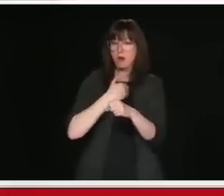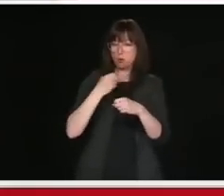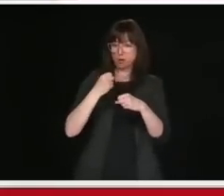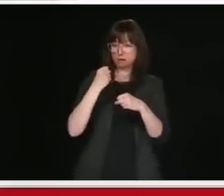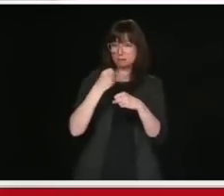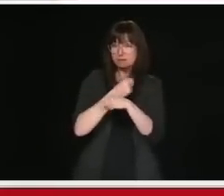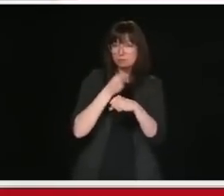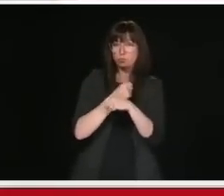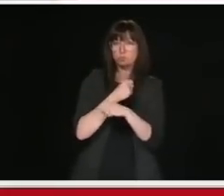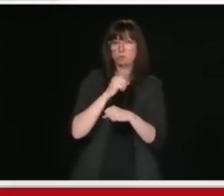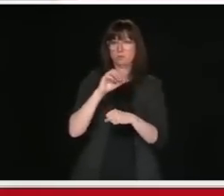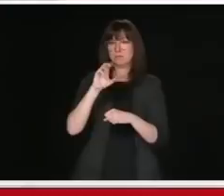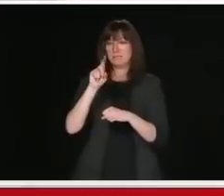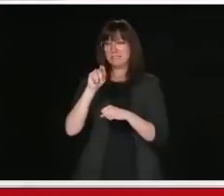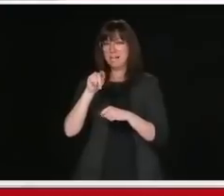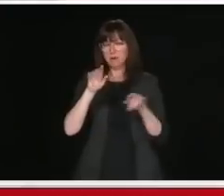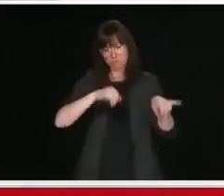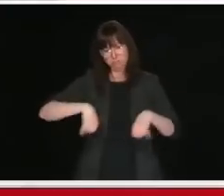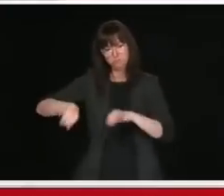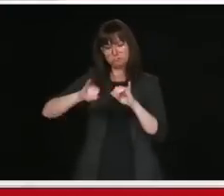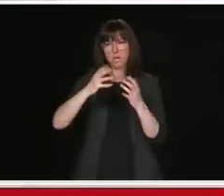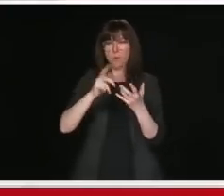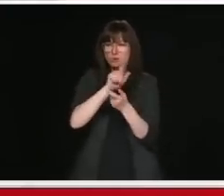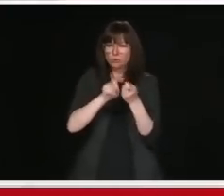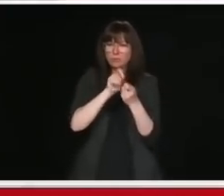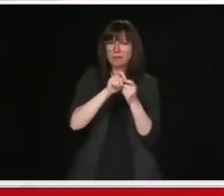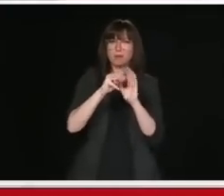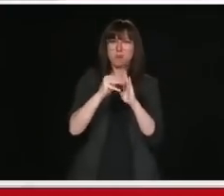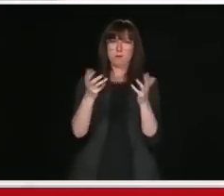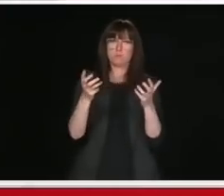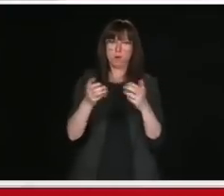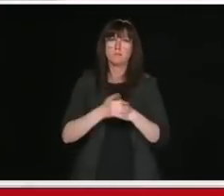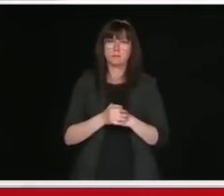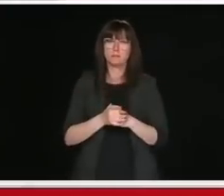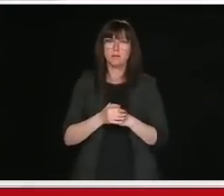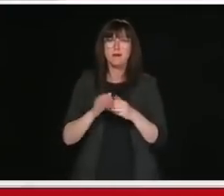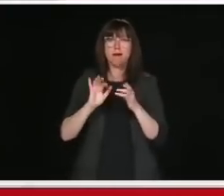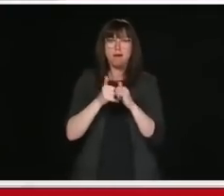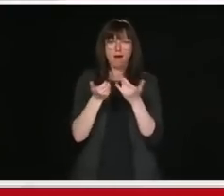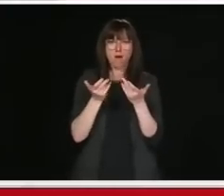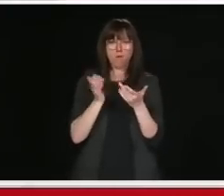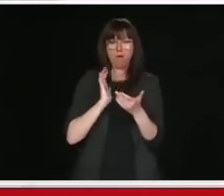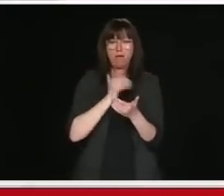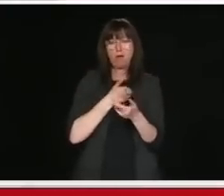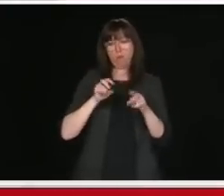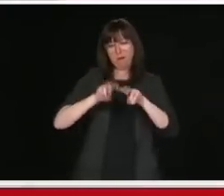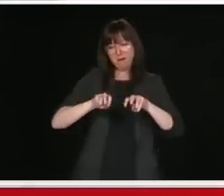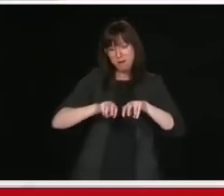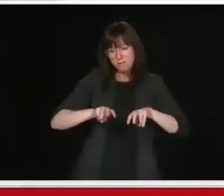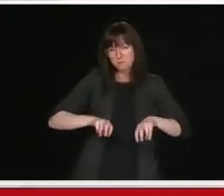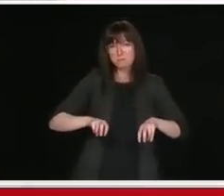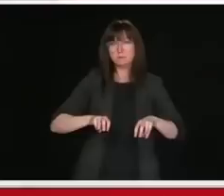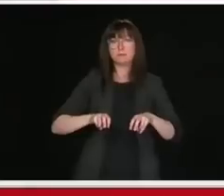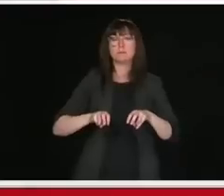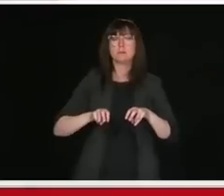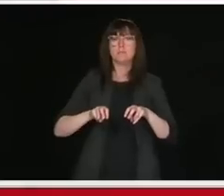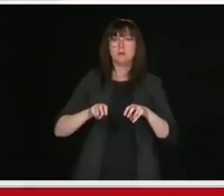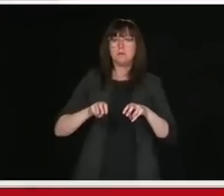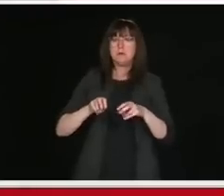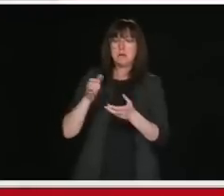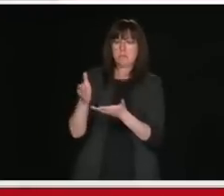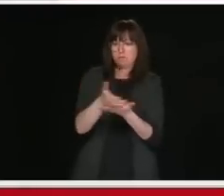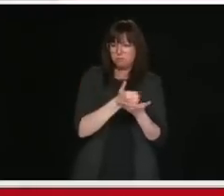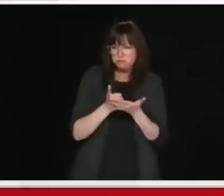models, how we make sure that the analysis that we apply to the data that's coming in, that's being published daily so Canadians can see